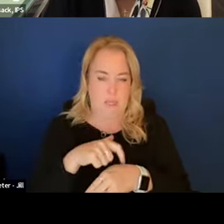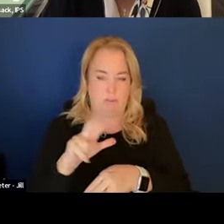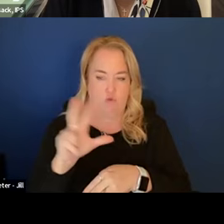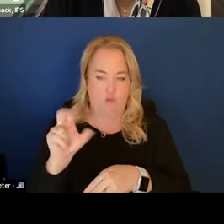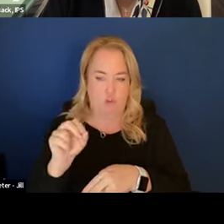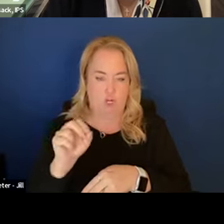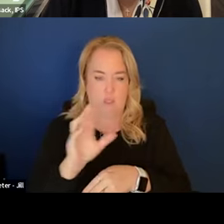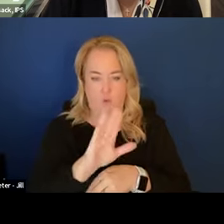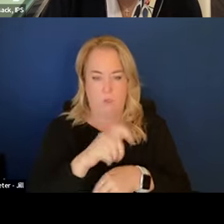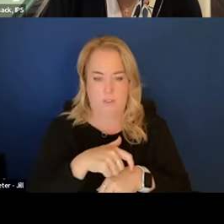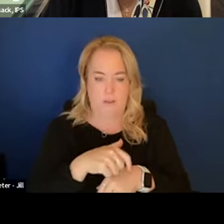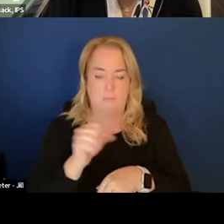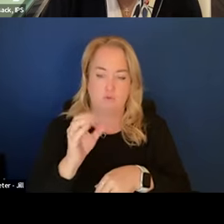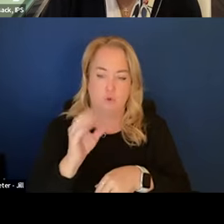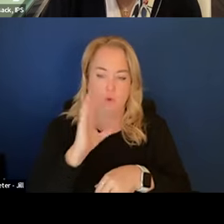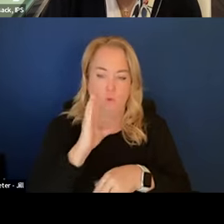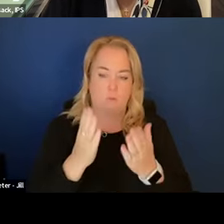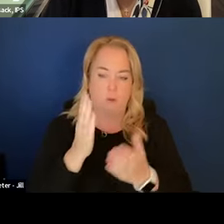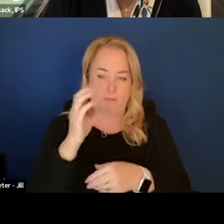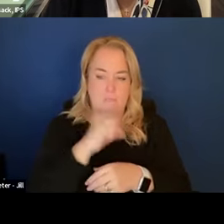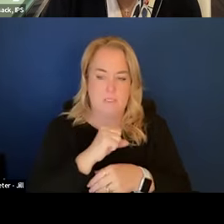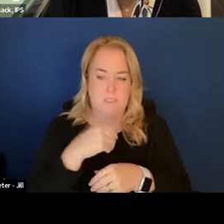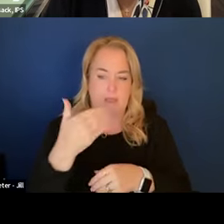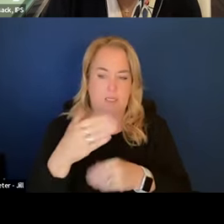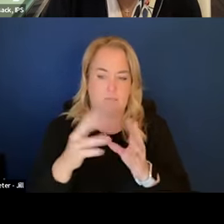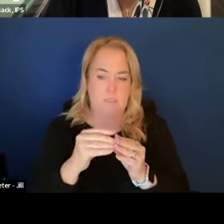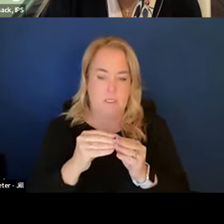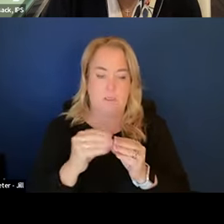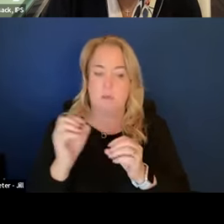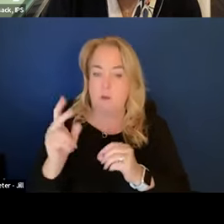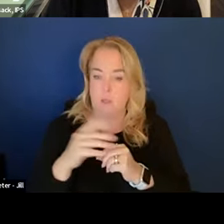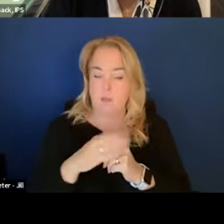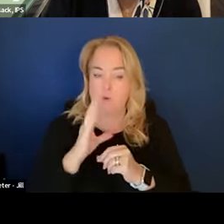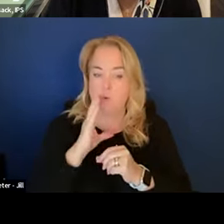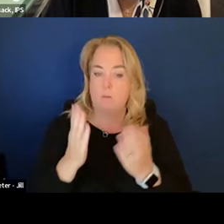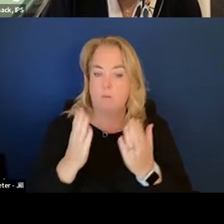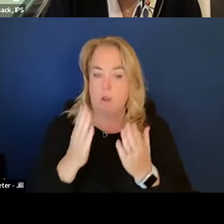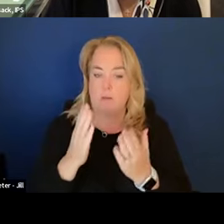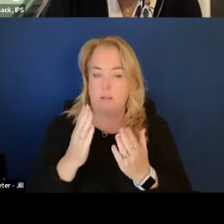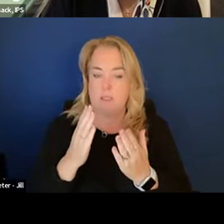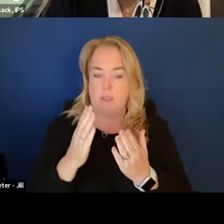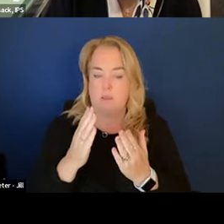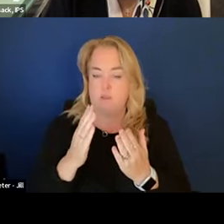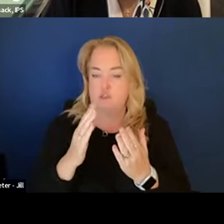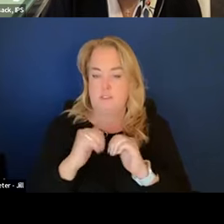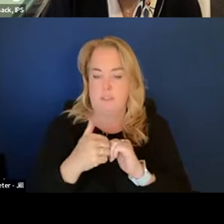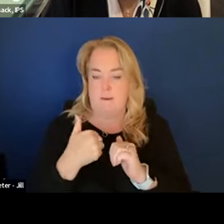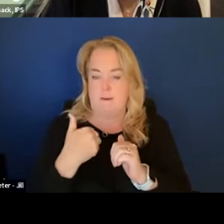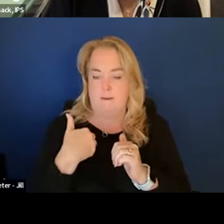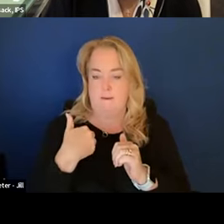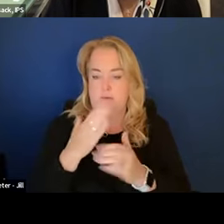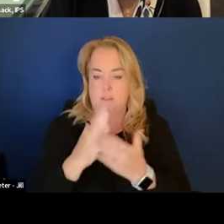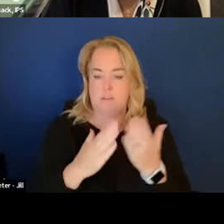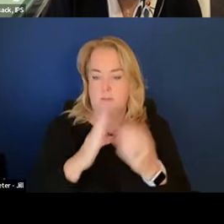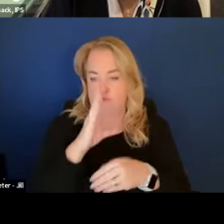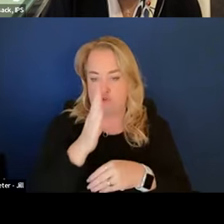time. Okay. So I probably will miss the next meeting. Okay. We'll probably just circle back and have some direct outreach with the